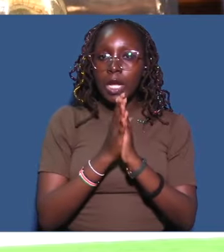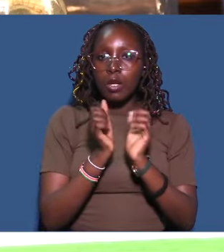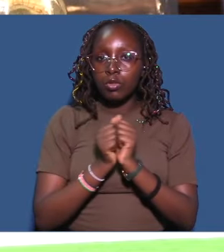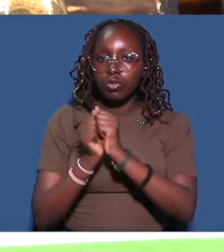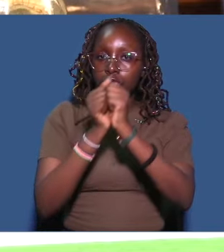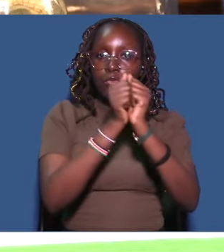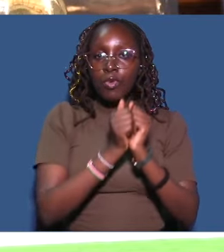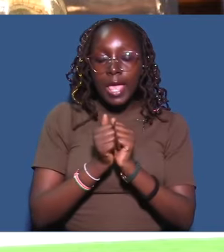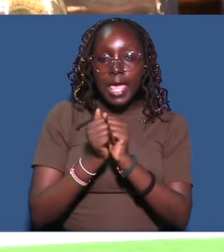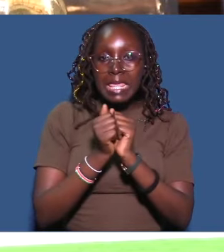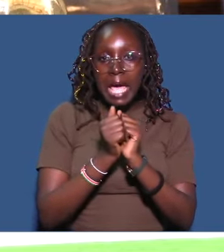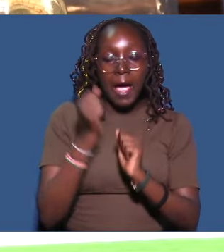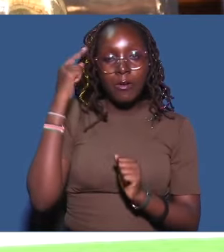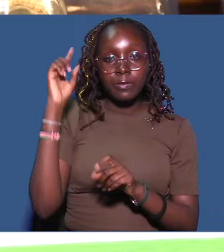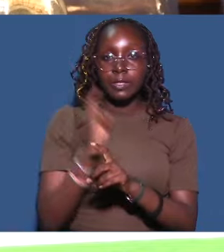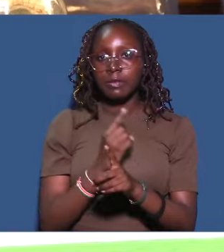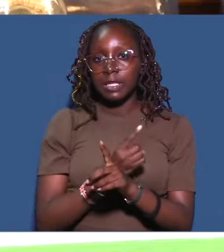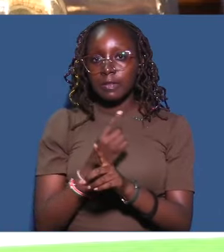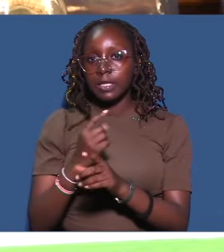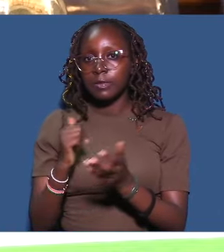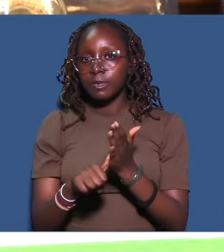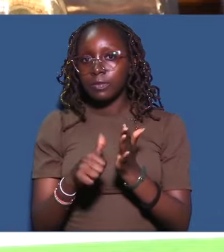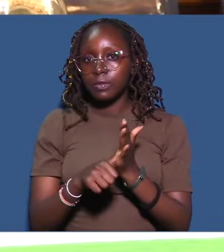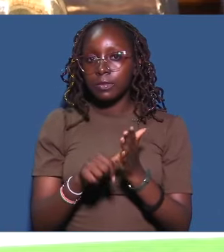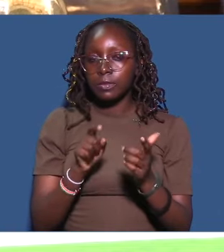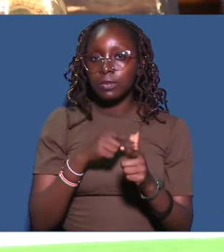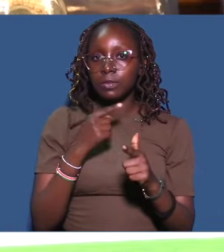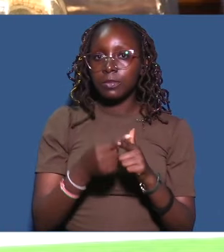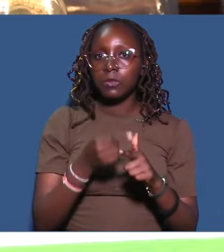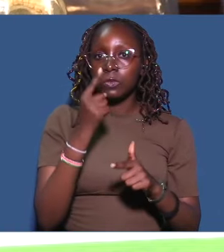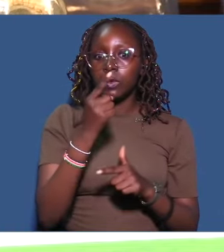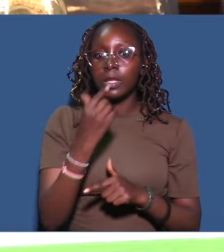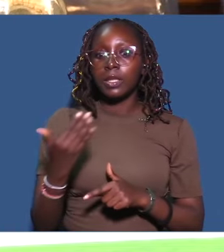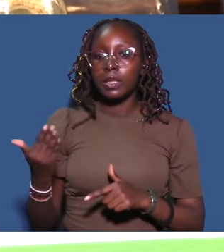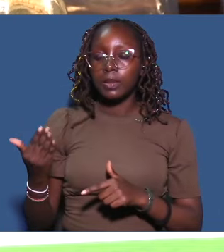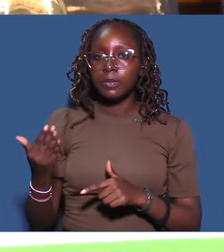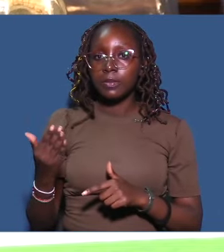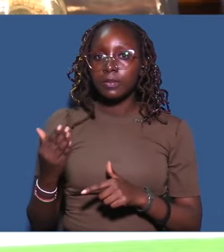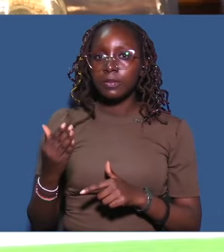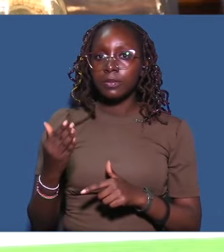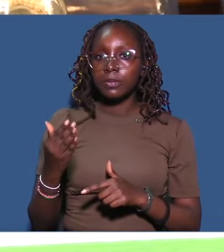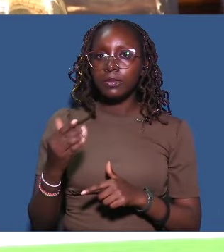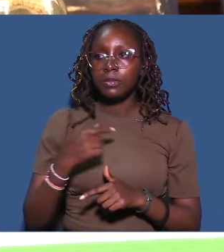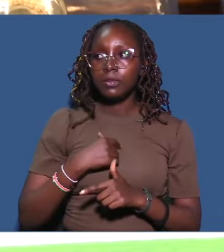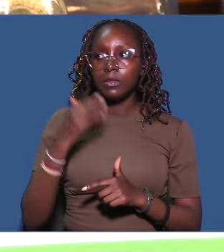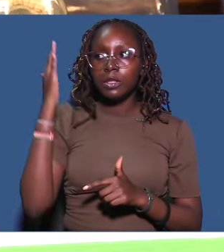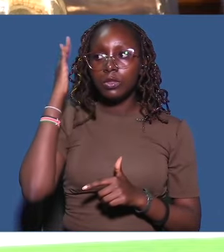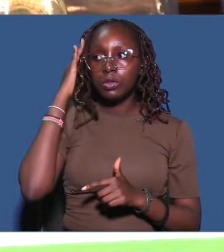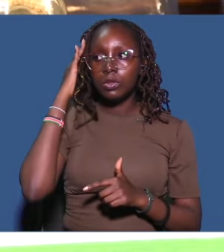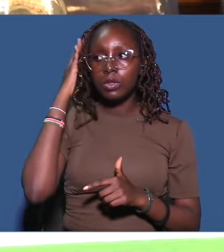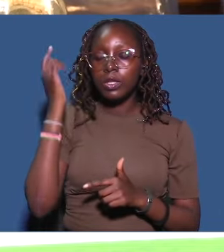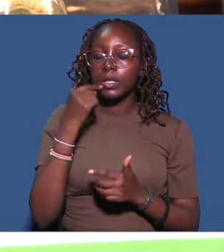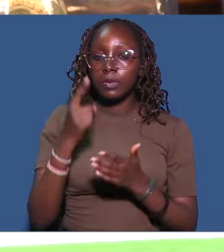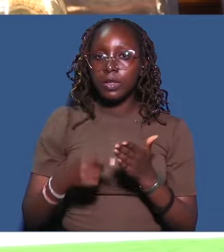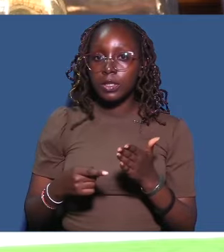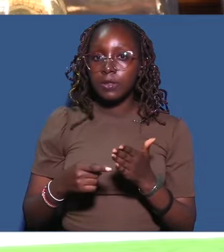issues. And then one thing that I have grown in this season is discernment. So I tell them, you know what? For you